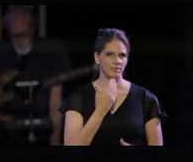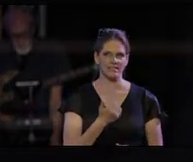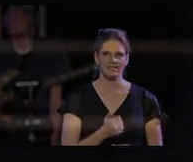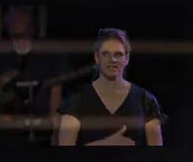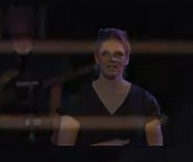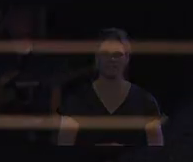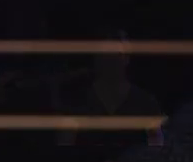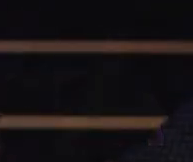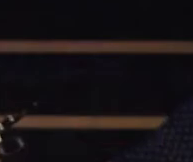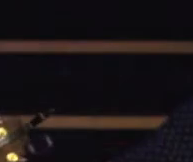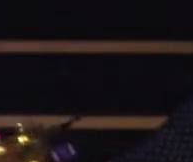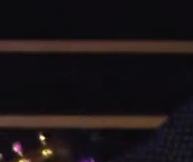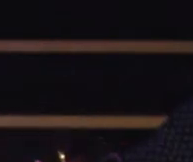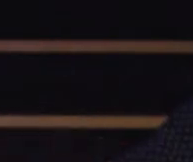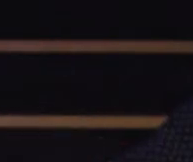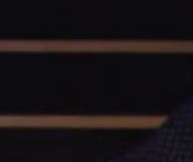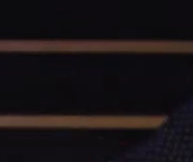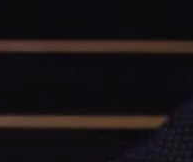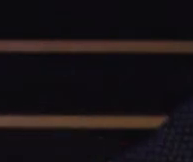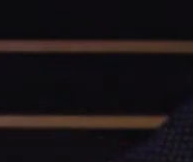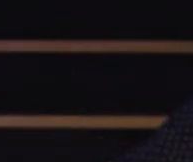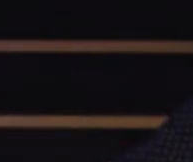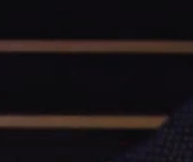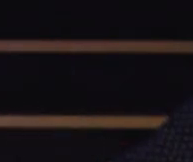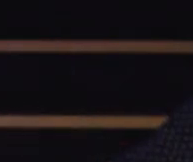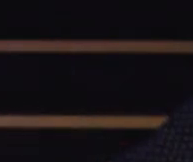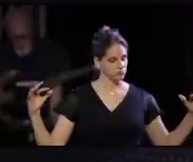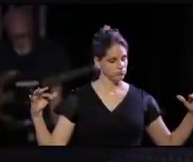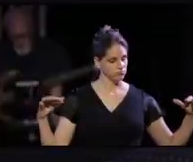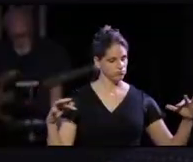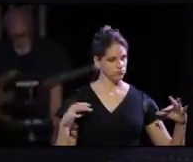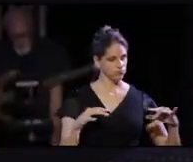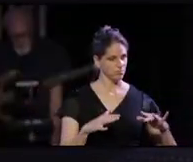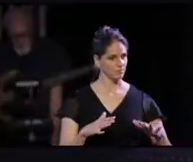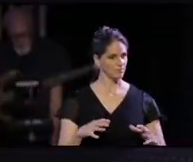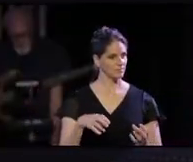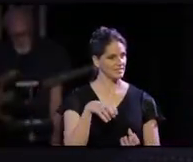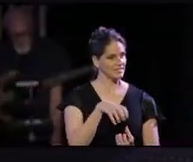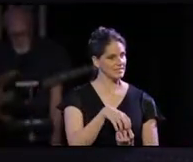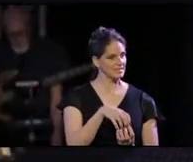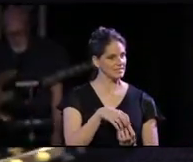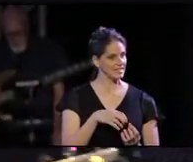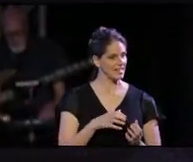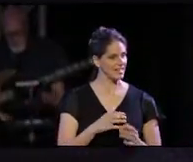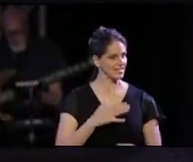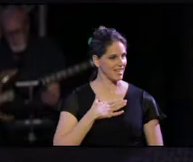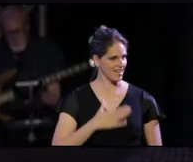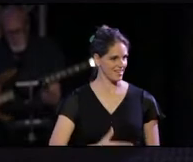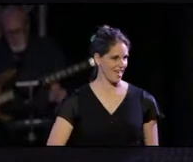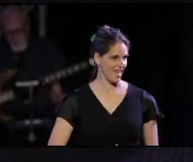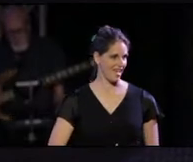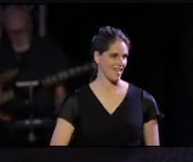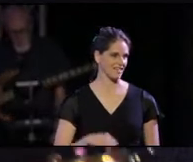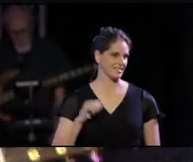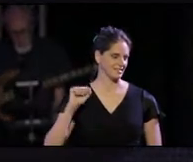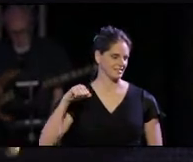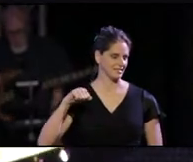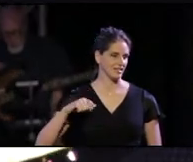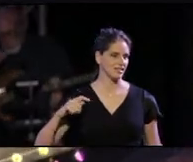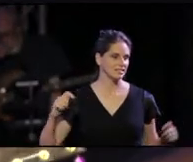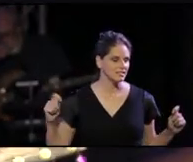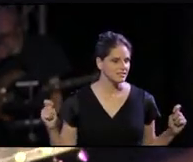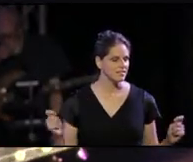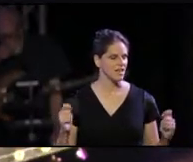now. So good to be all together today on Easter Sunday. Yeah. Yes, the day that we